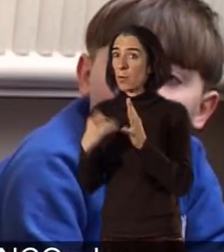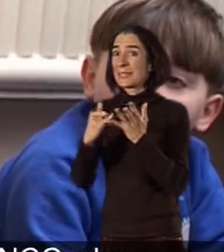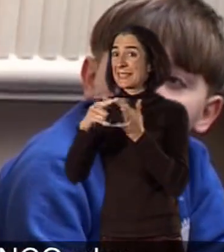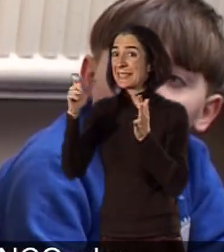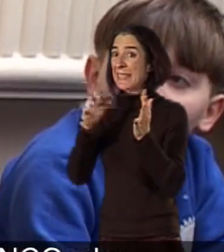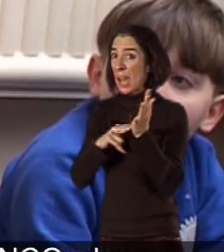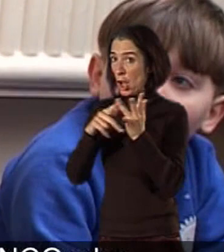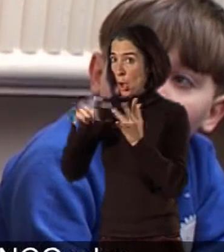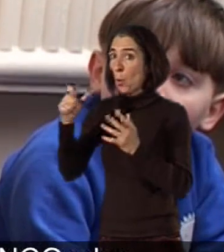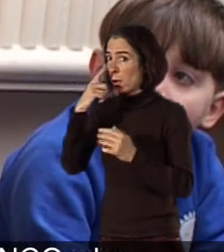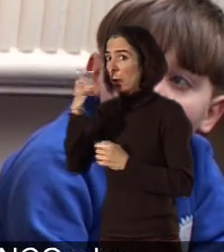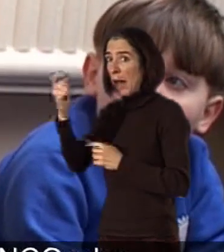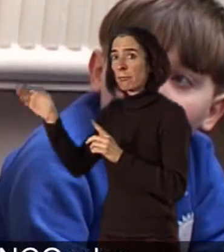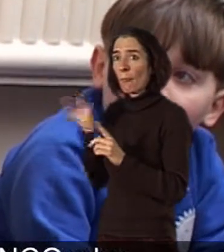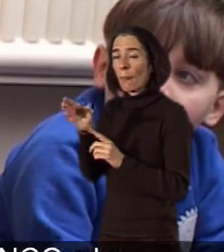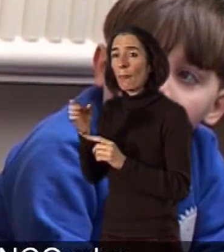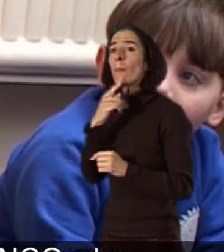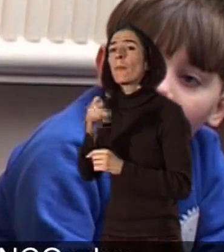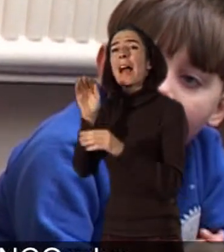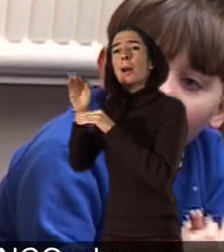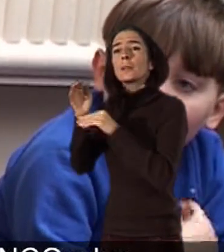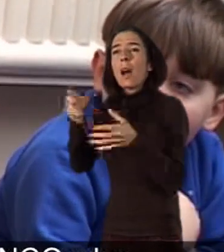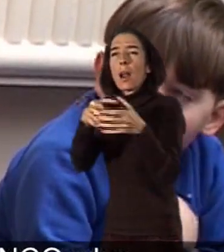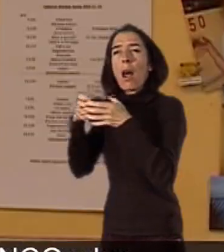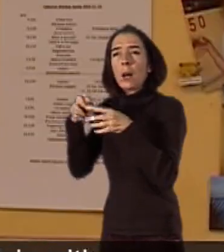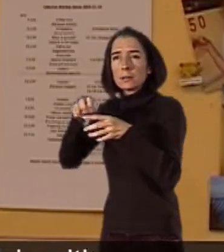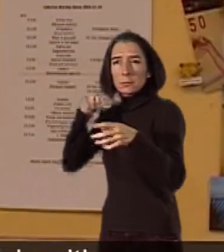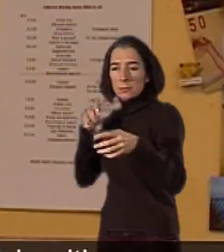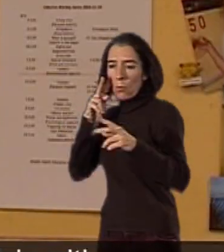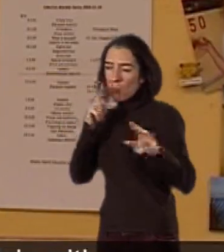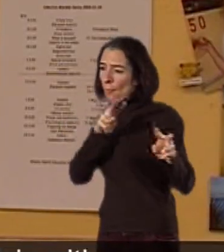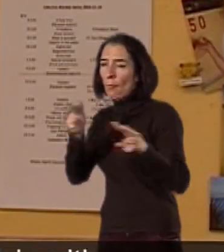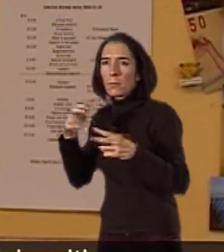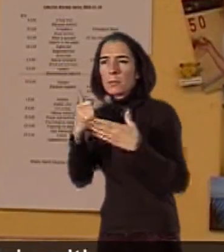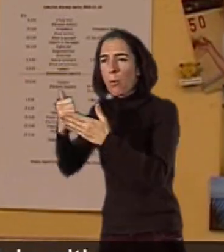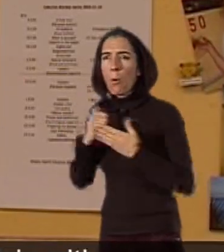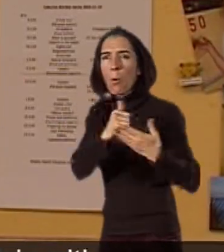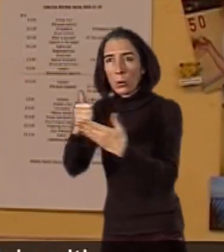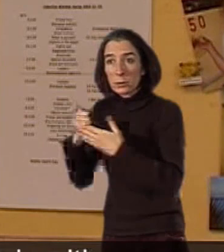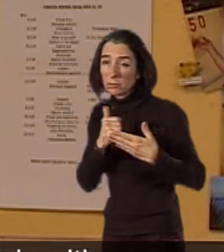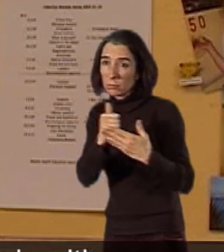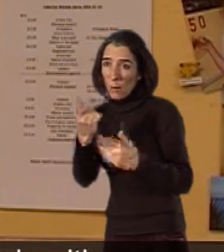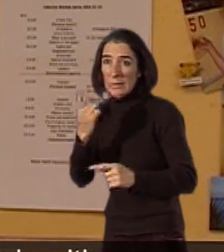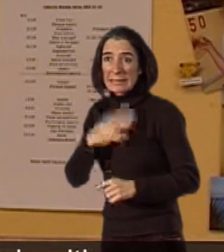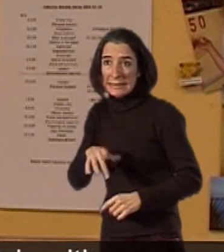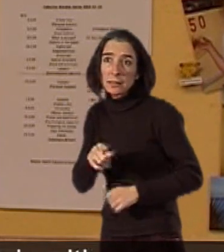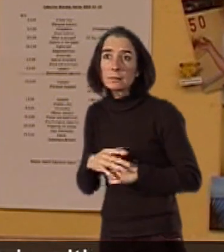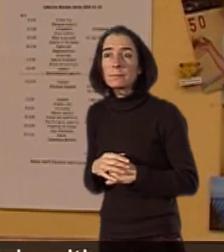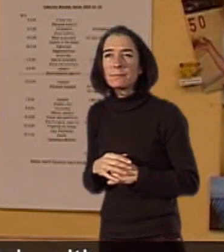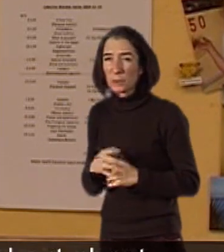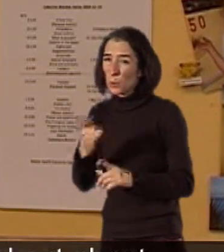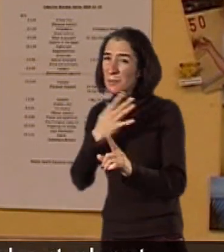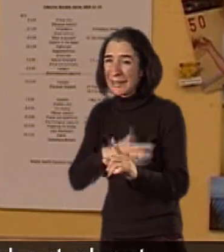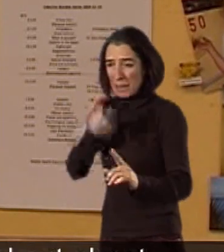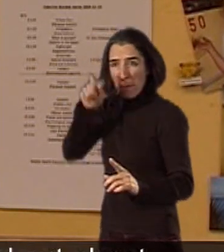SENCO who could be out of classroom as much as possible so that they could support everybody with whatever needs came in, because you